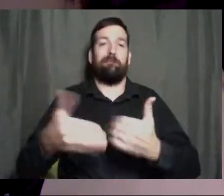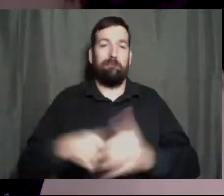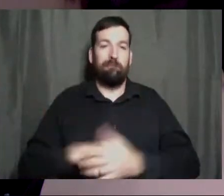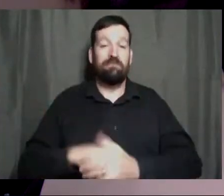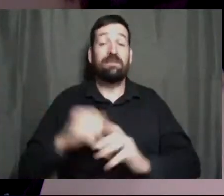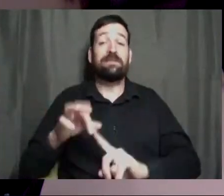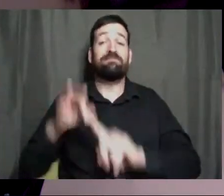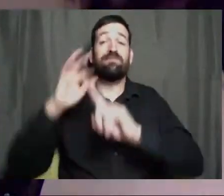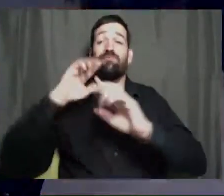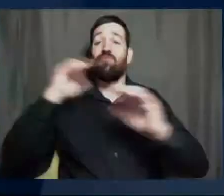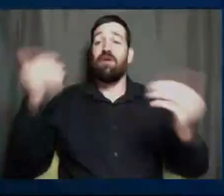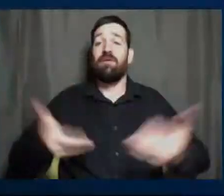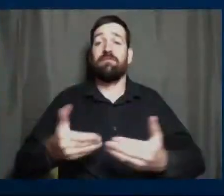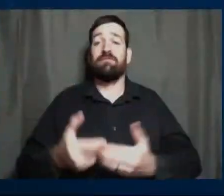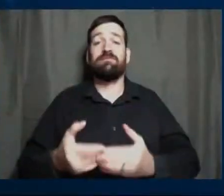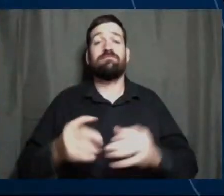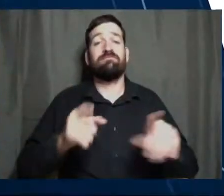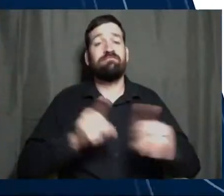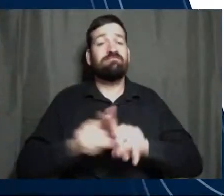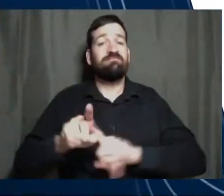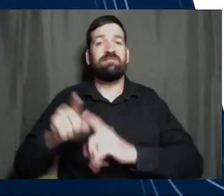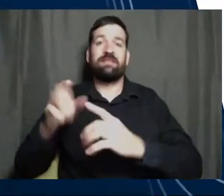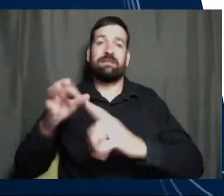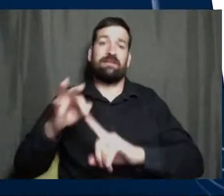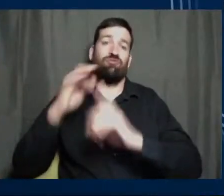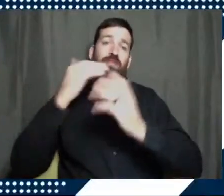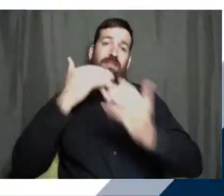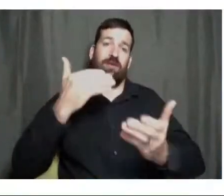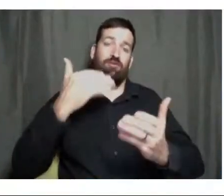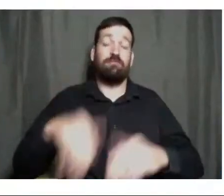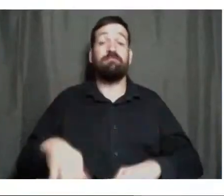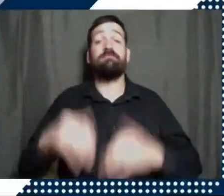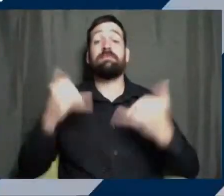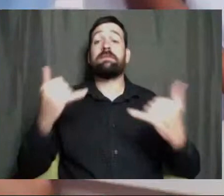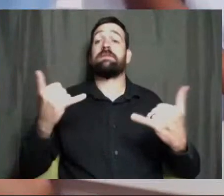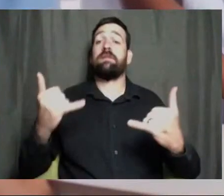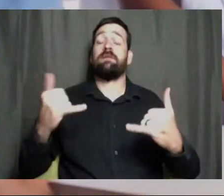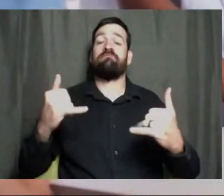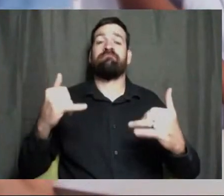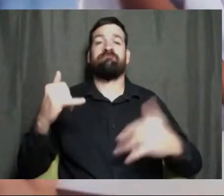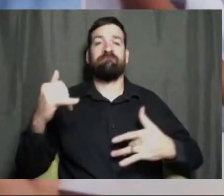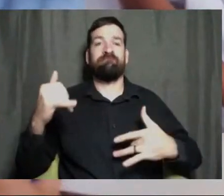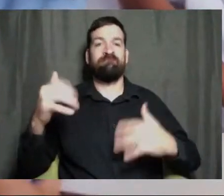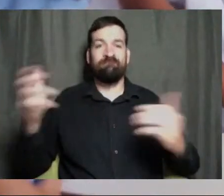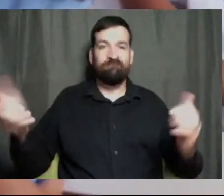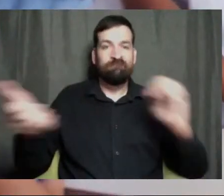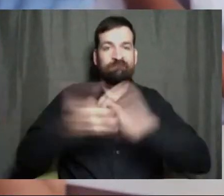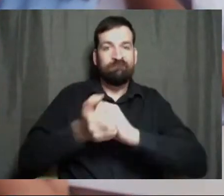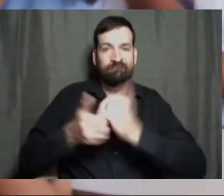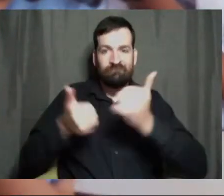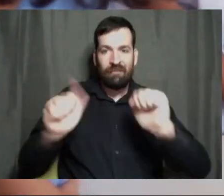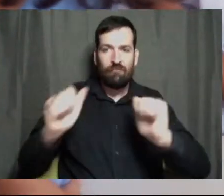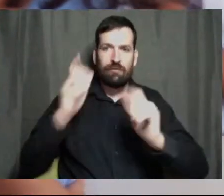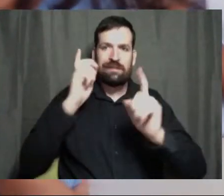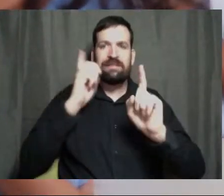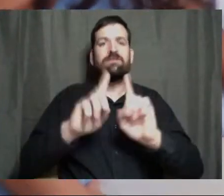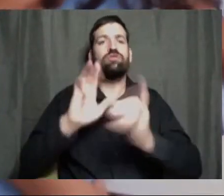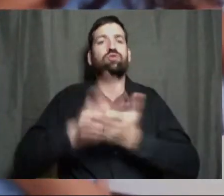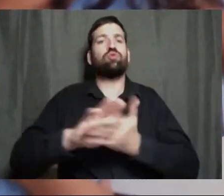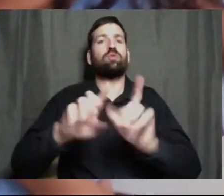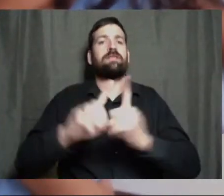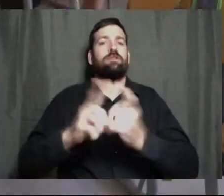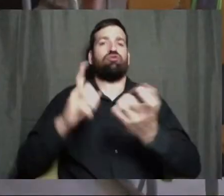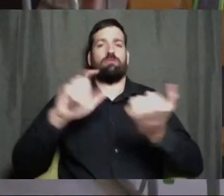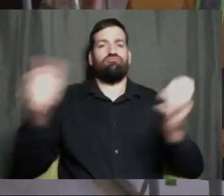you. And certainly a special thank you. Coming up today, it was a joint effort. We saw how districts came together to help schools reduce